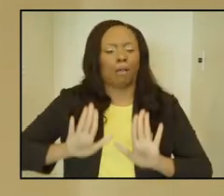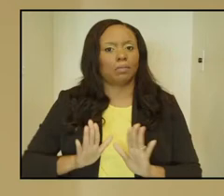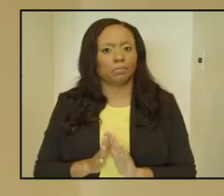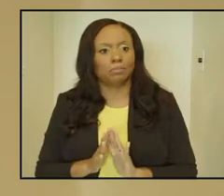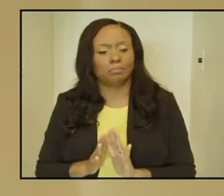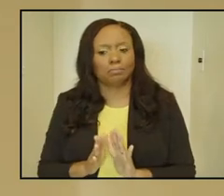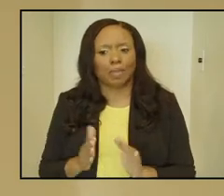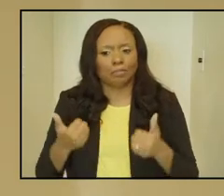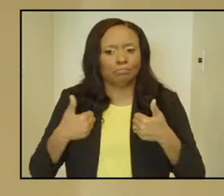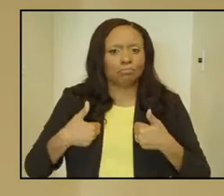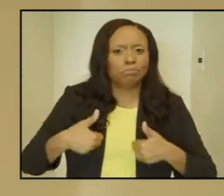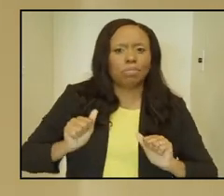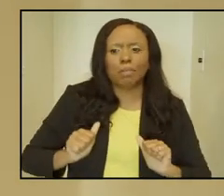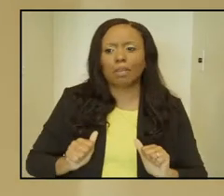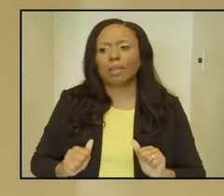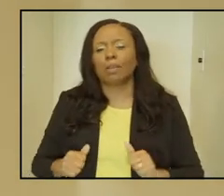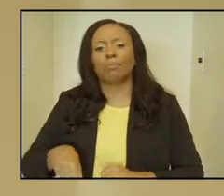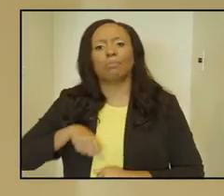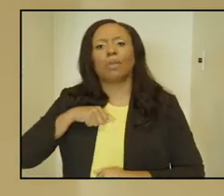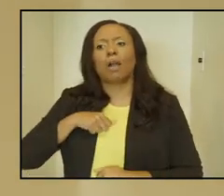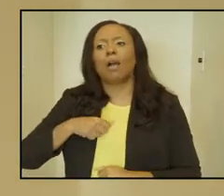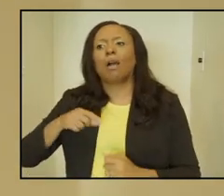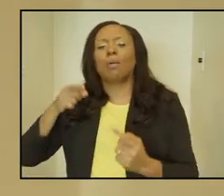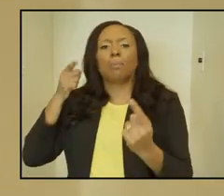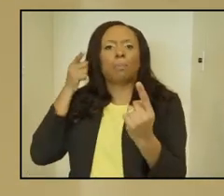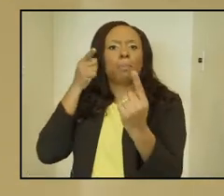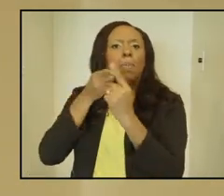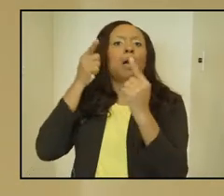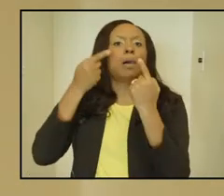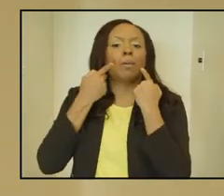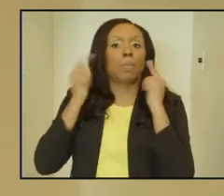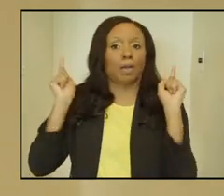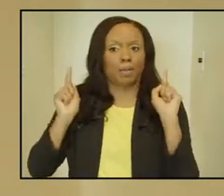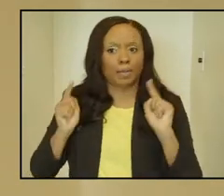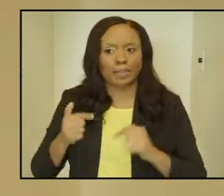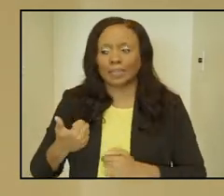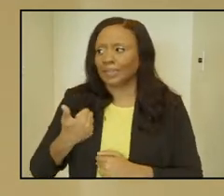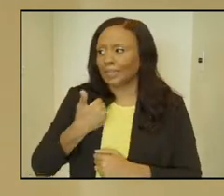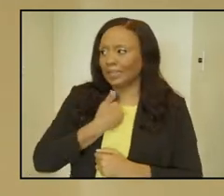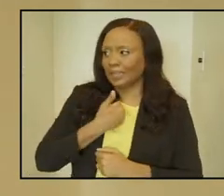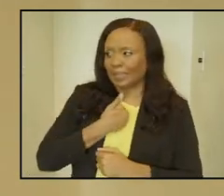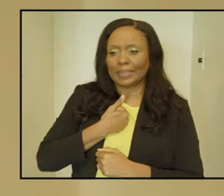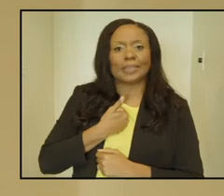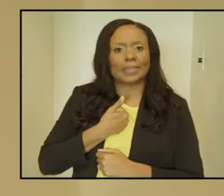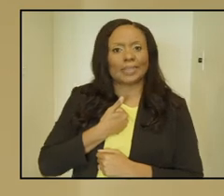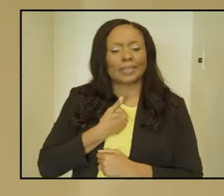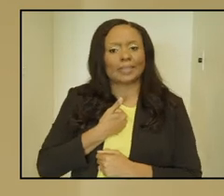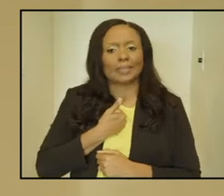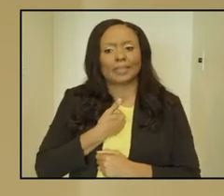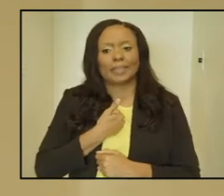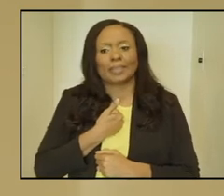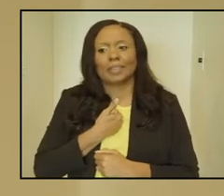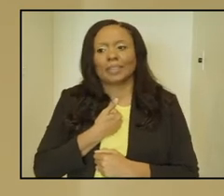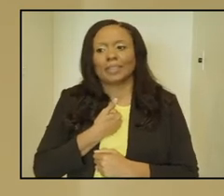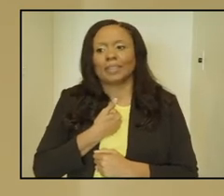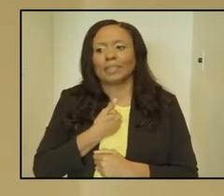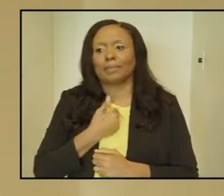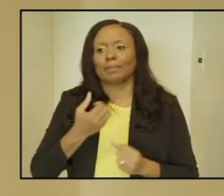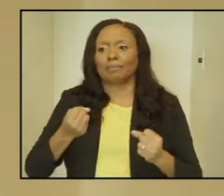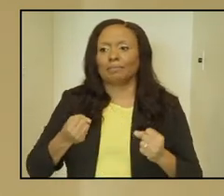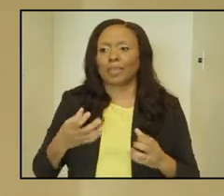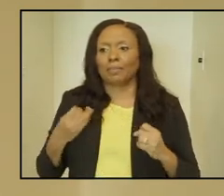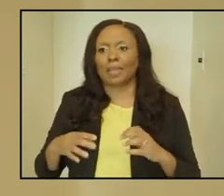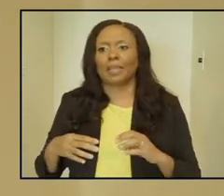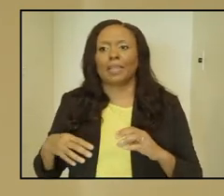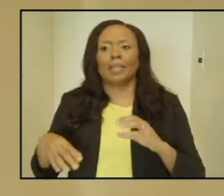I am proud that we have reached this milestone today. I myself would have witnessed the many emails being sent at